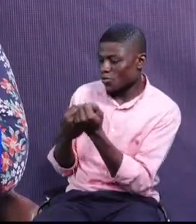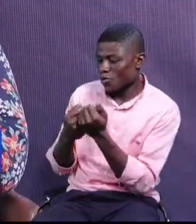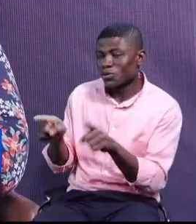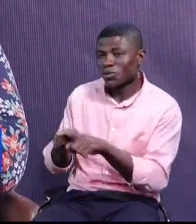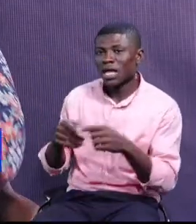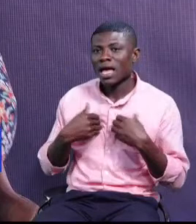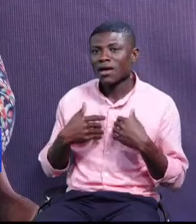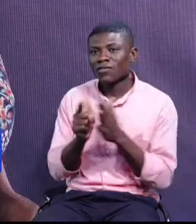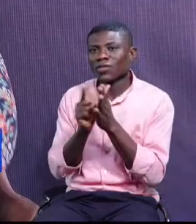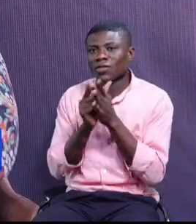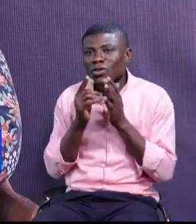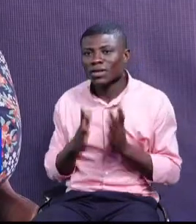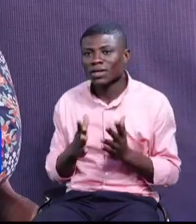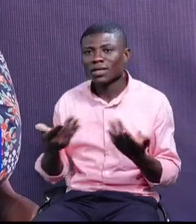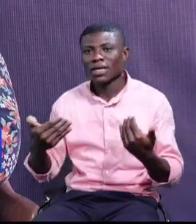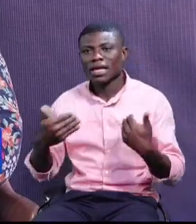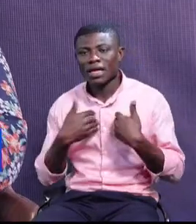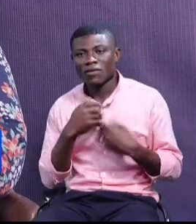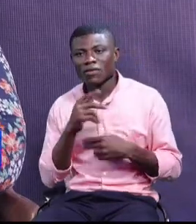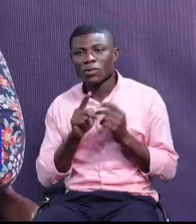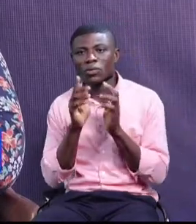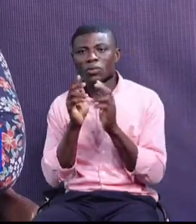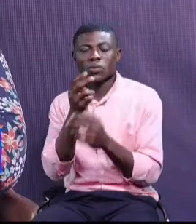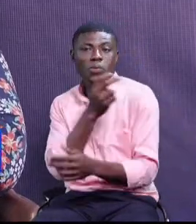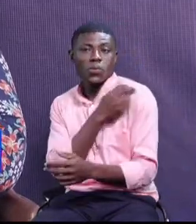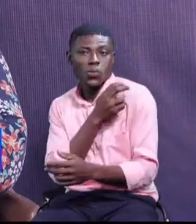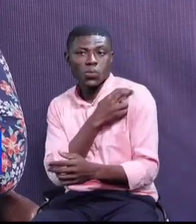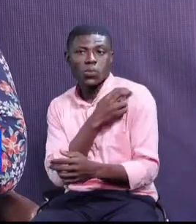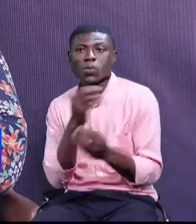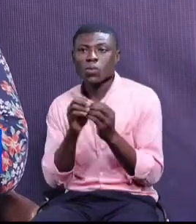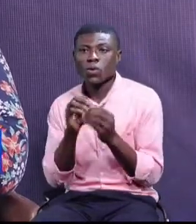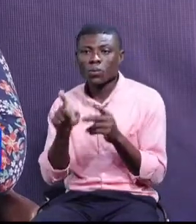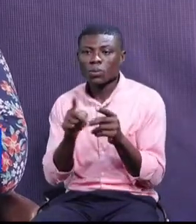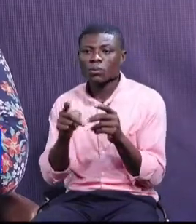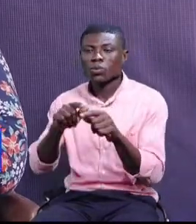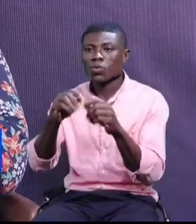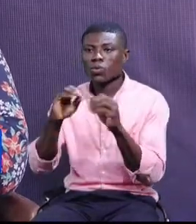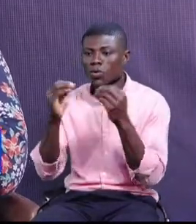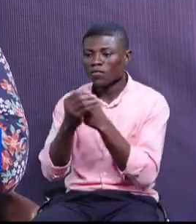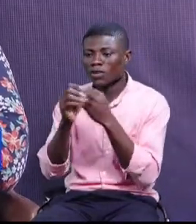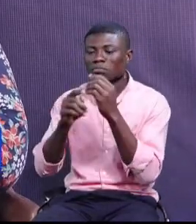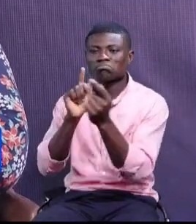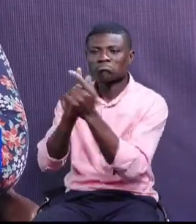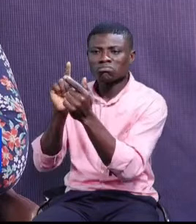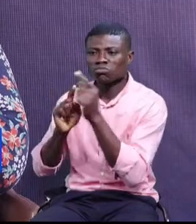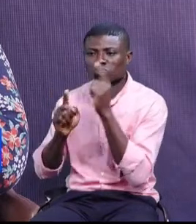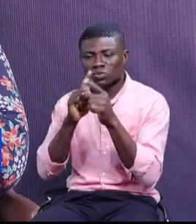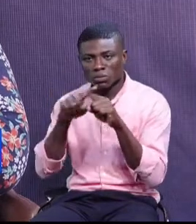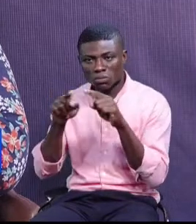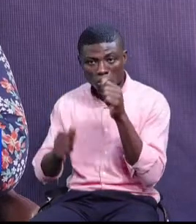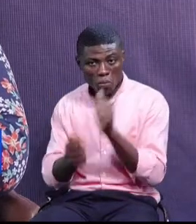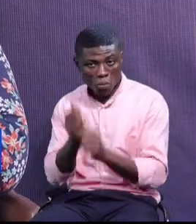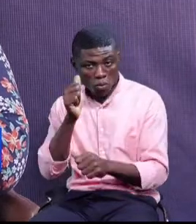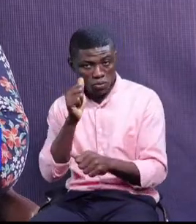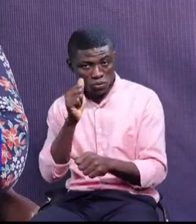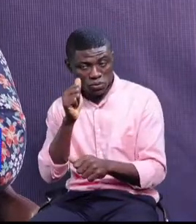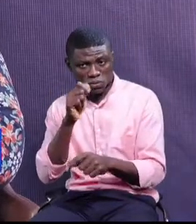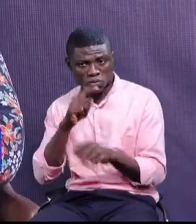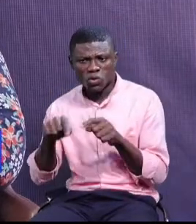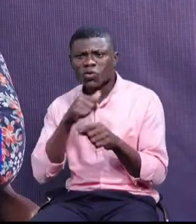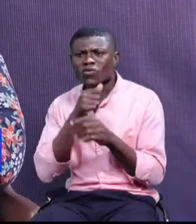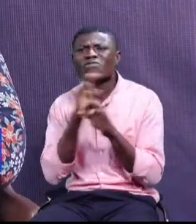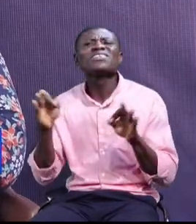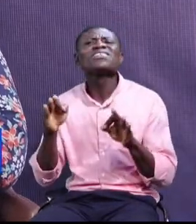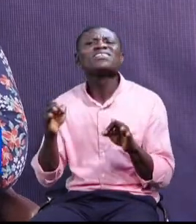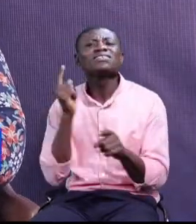are lawyers, there are consultants here and there. So there are people you can actually talk to. But mostly, not for